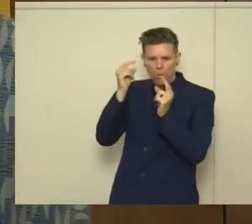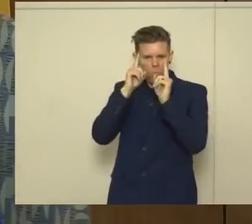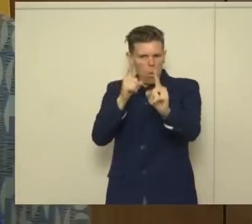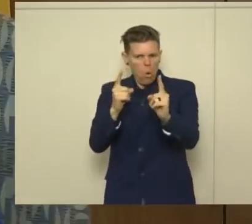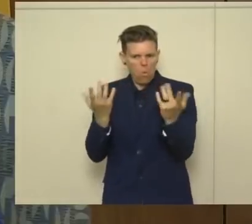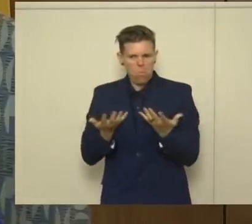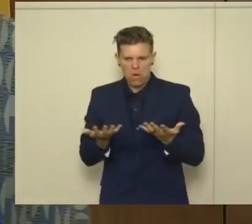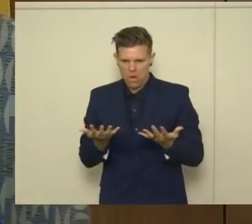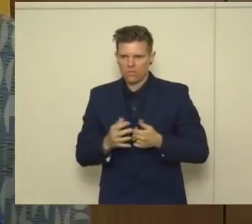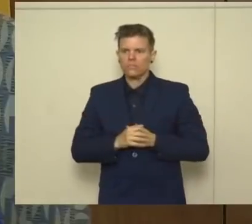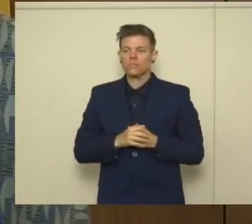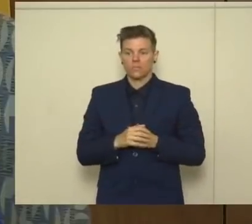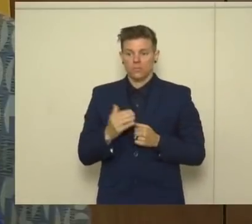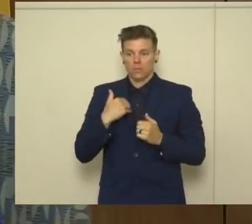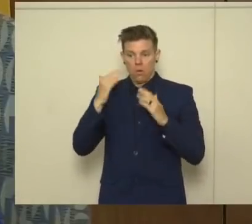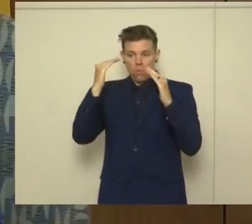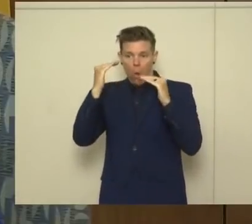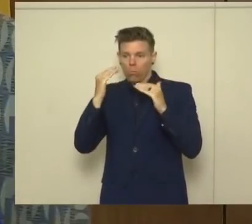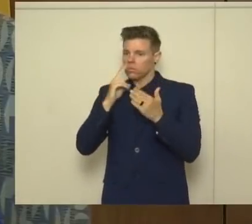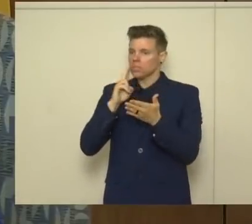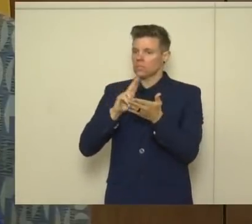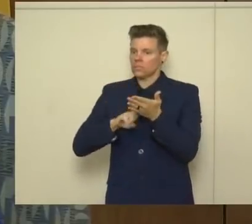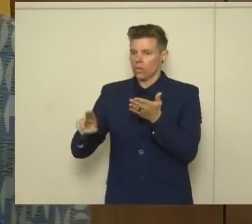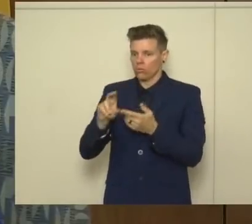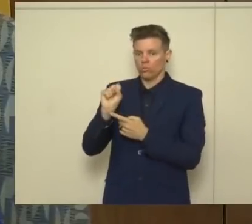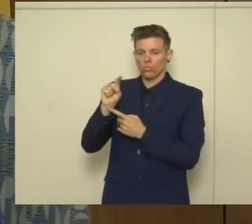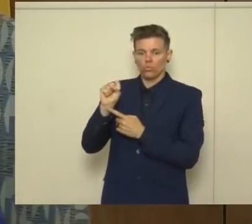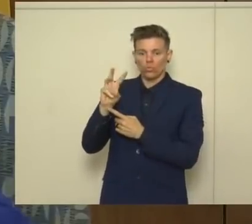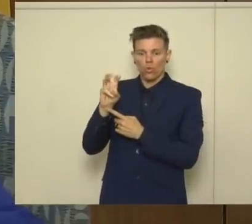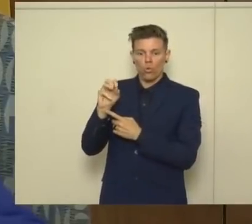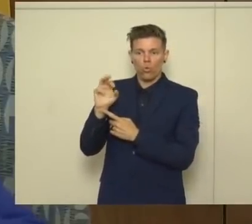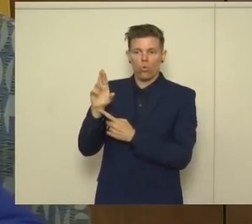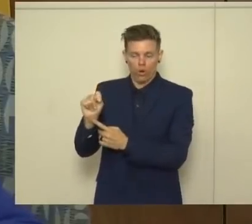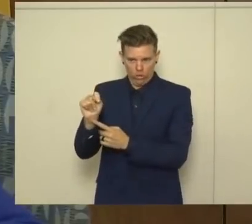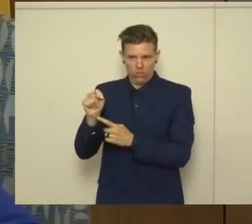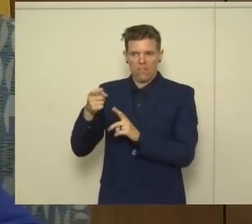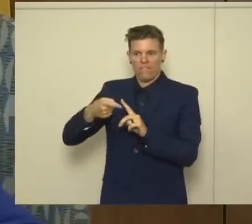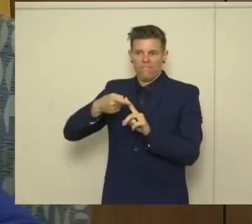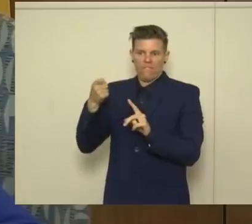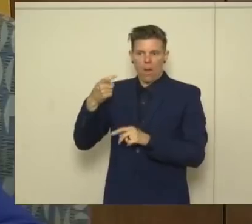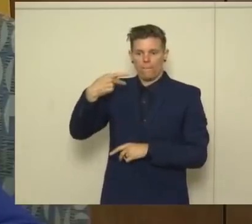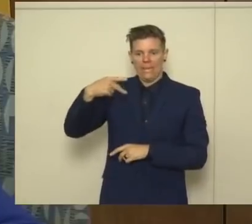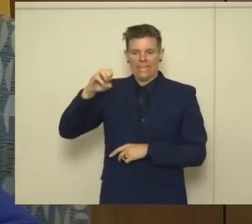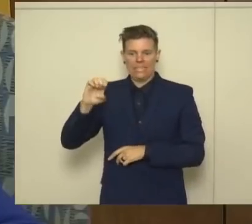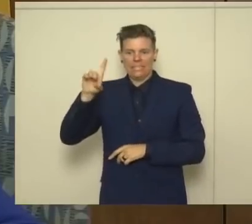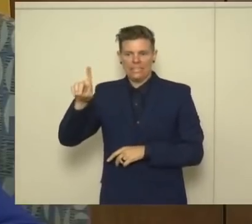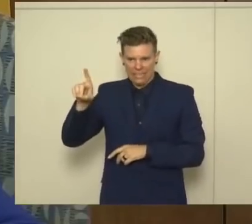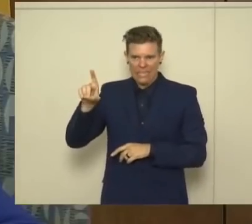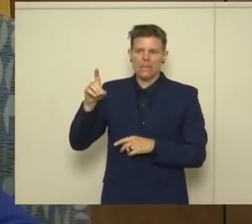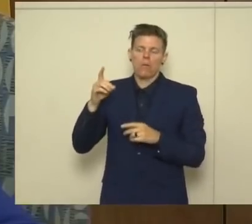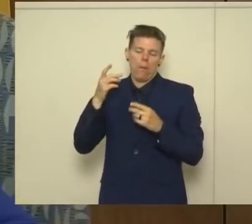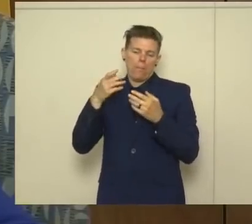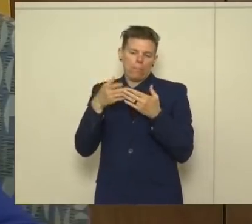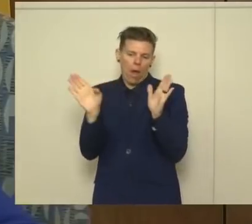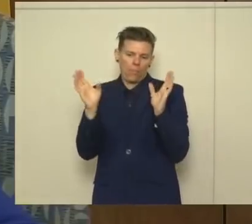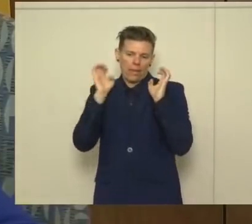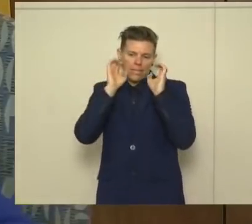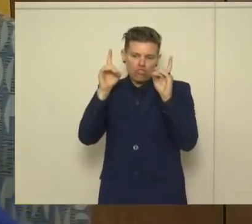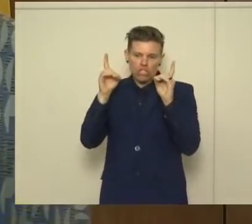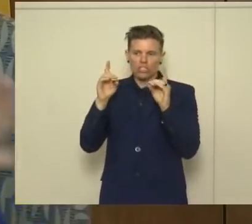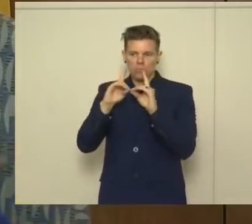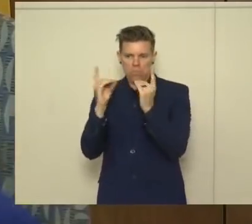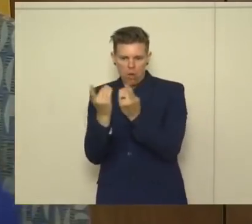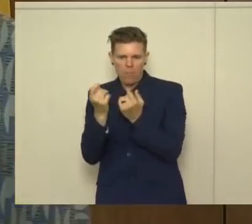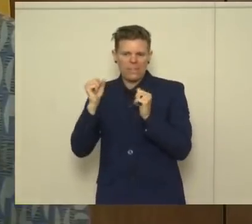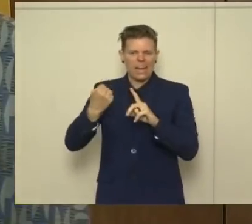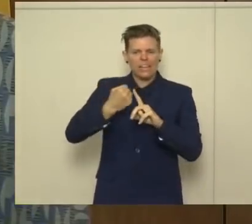that Secretary Stewart from the Public Education Department can at least give people a sense about where we're headed, how it looks,